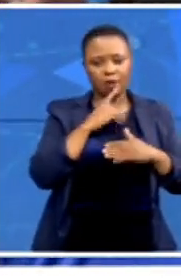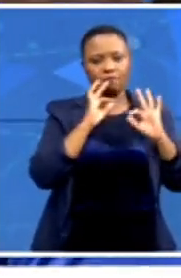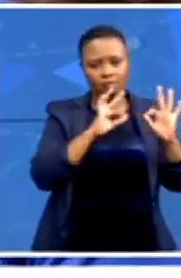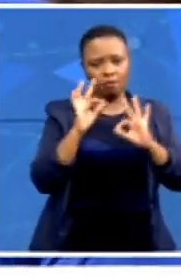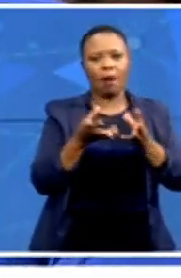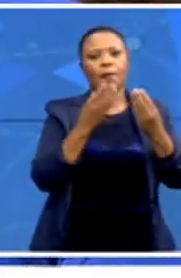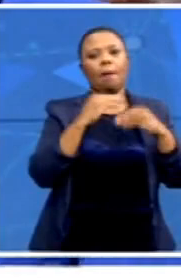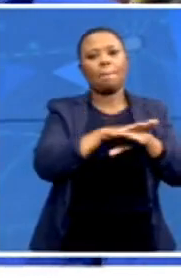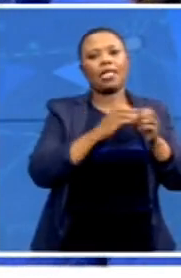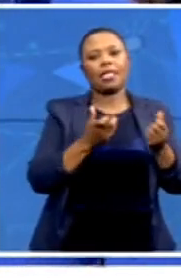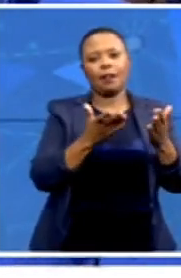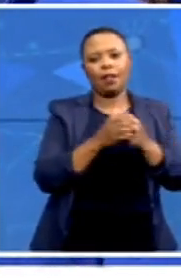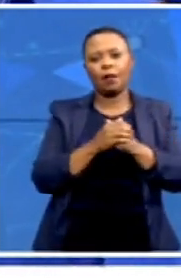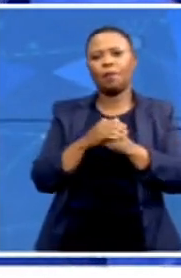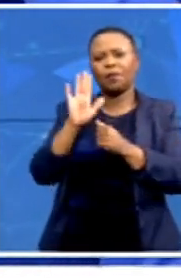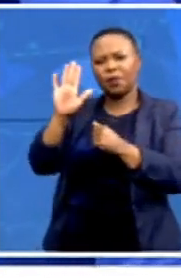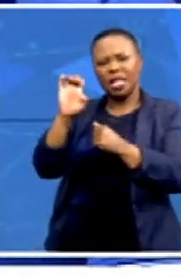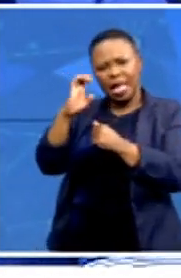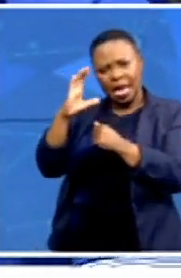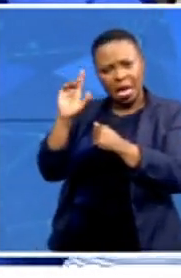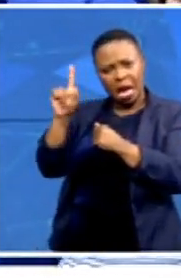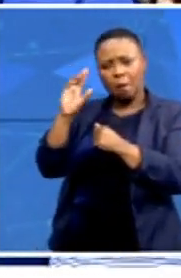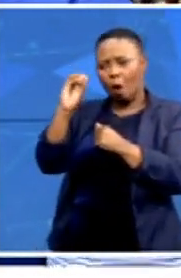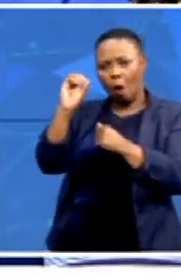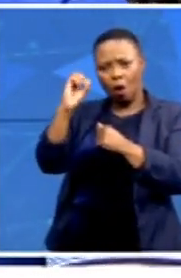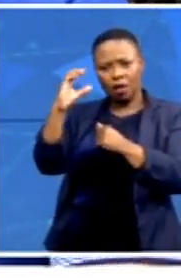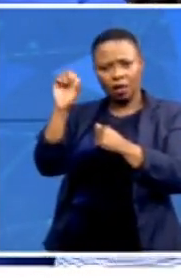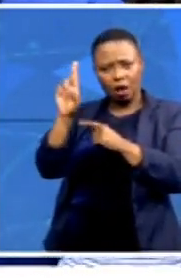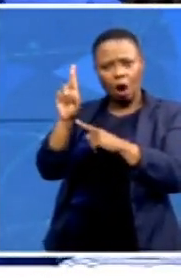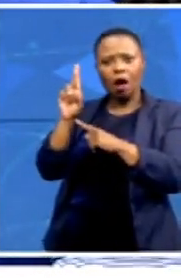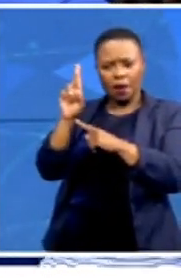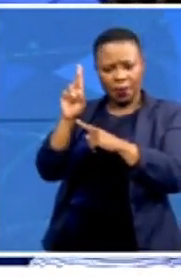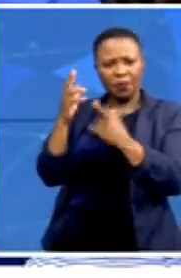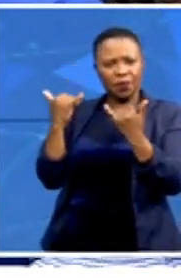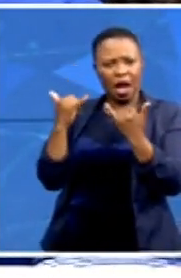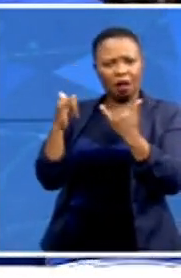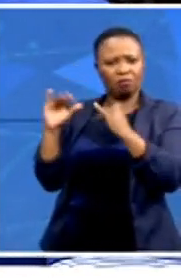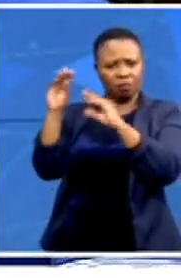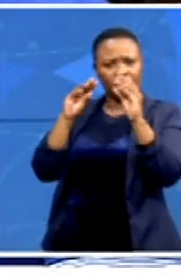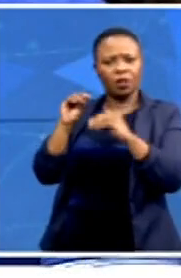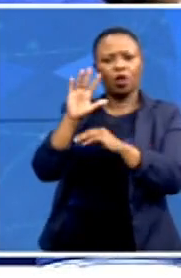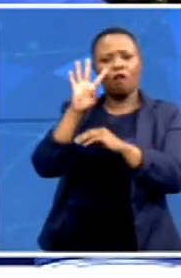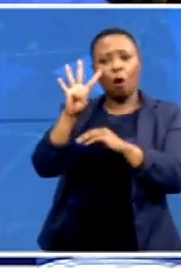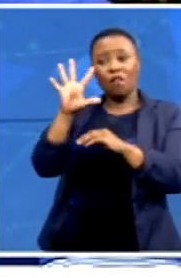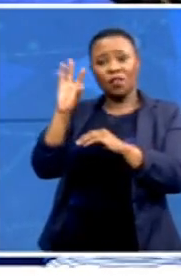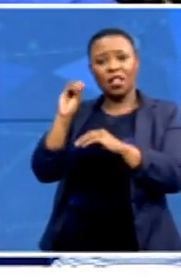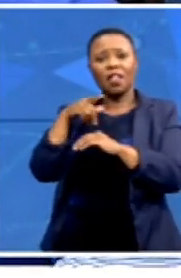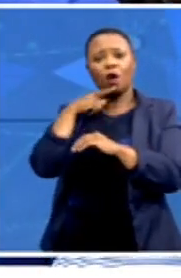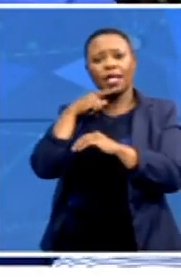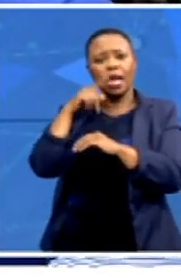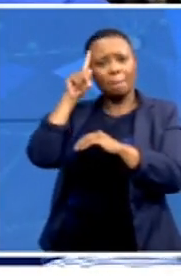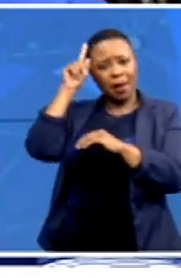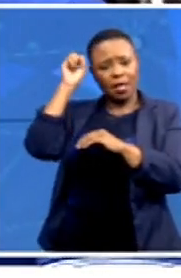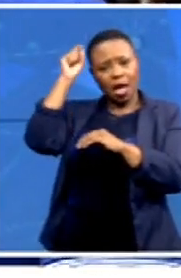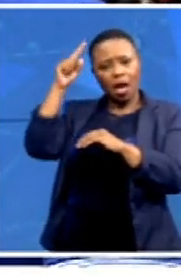now. Oscar Mabuyan has been in your lips for quite a while now with the 450,000 rand Winnie Madikizela Mandela's memorial service. The DA seems